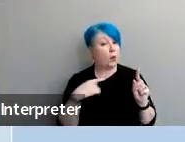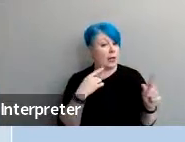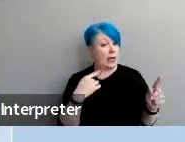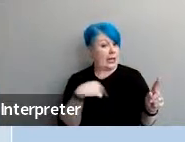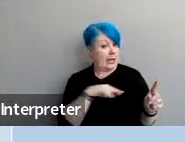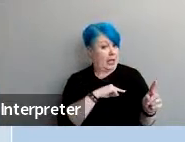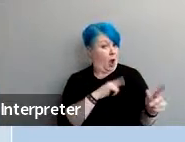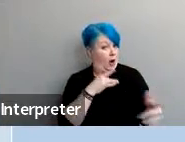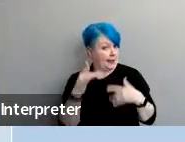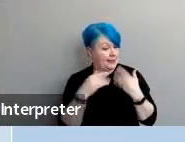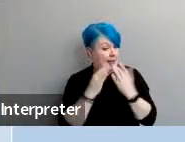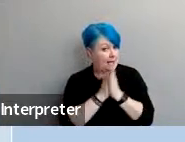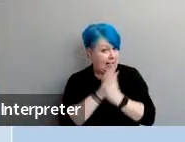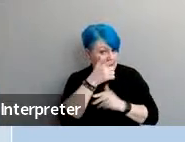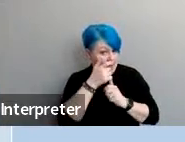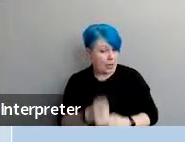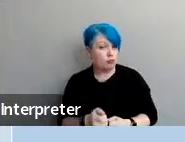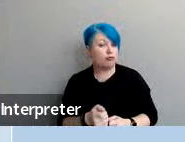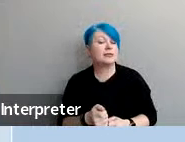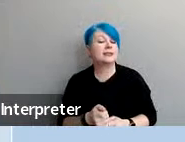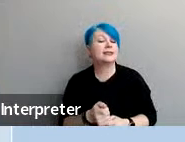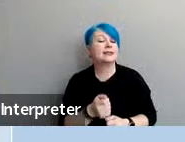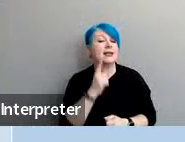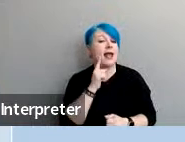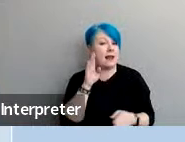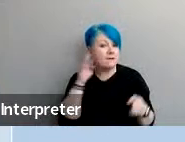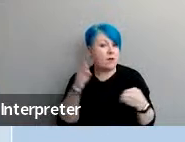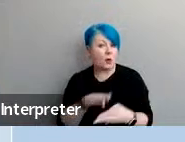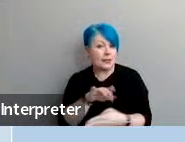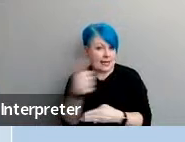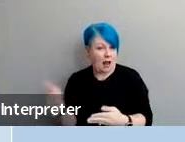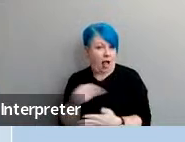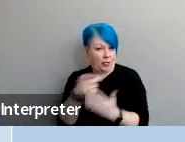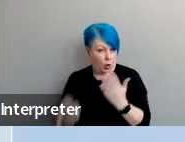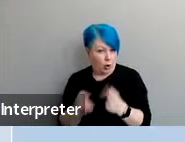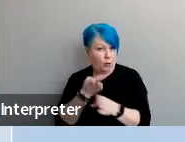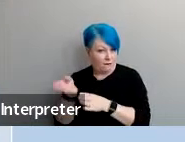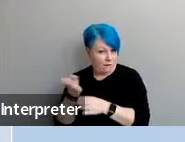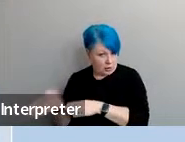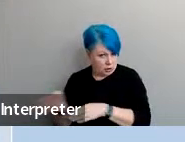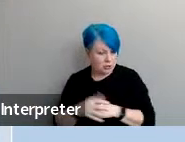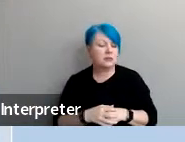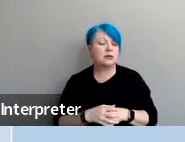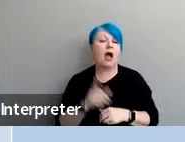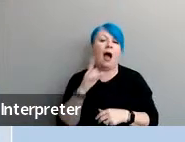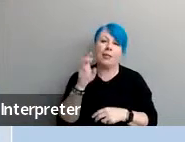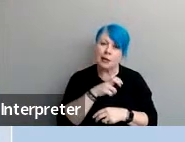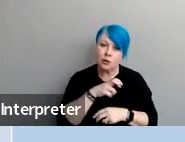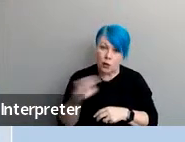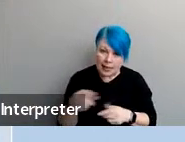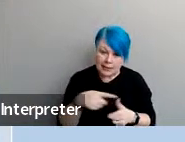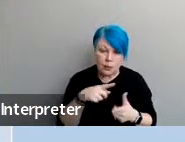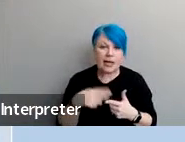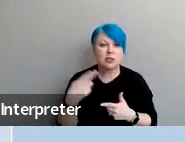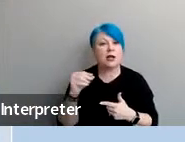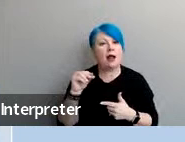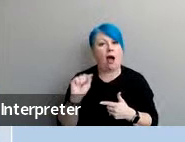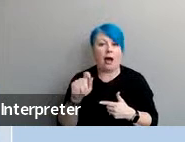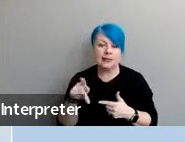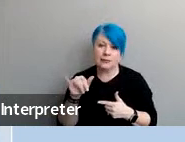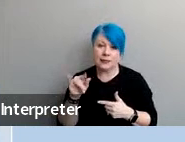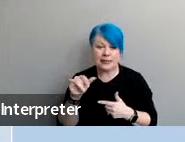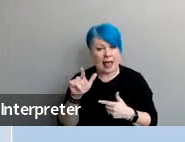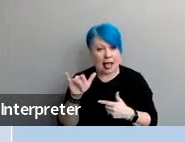some opportunities in transportation, logistics, manufacturing, hospitality. We're in a few corporate settings, and we're in the St. Louis